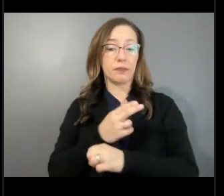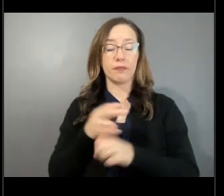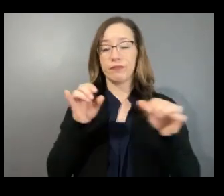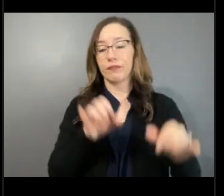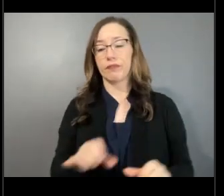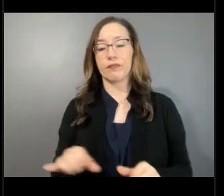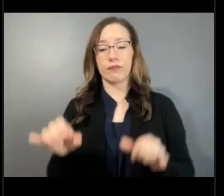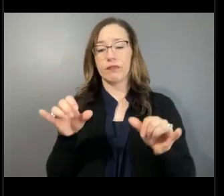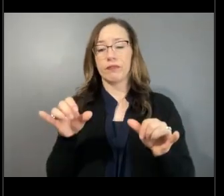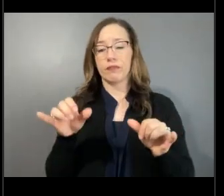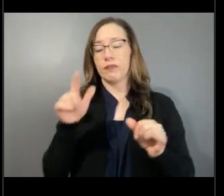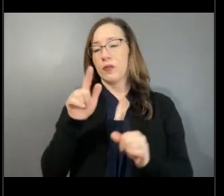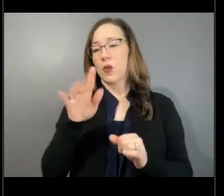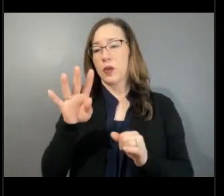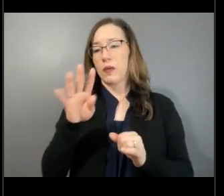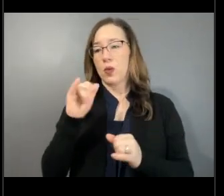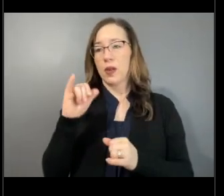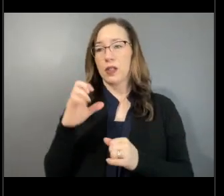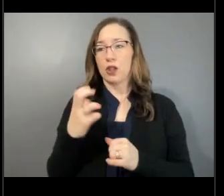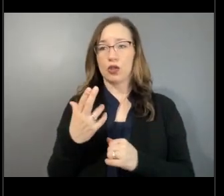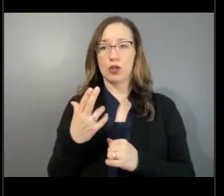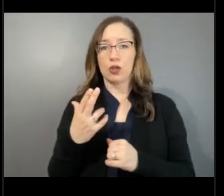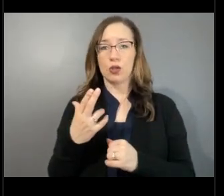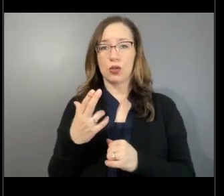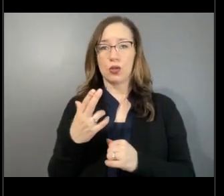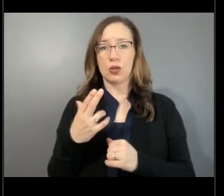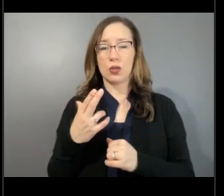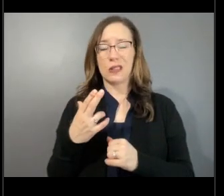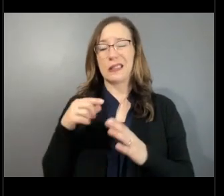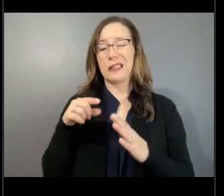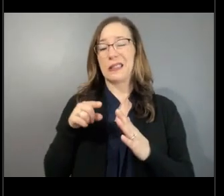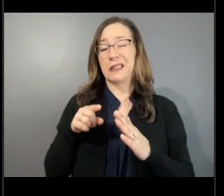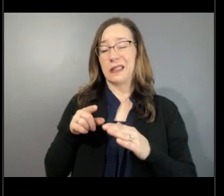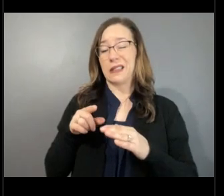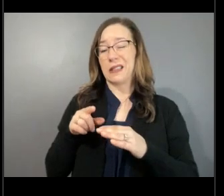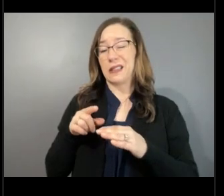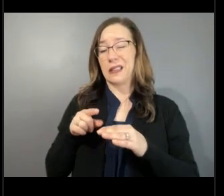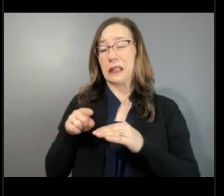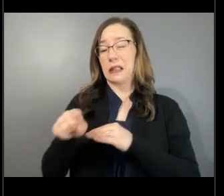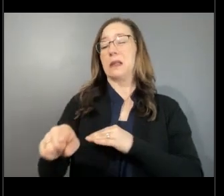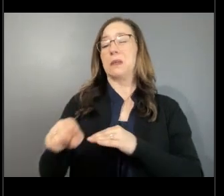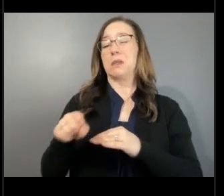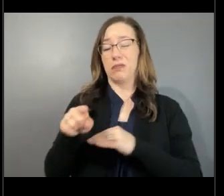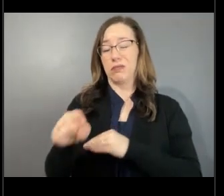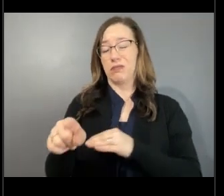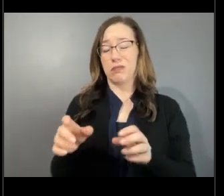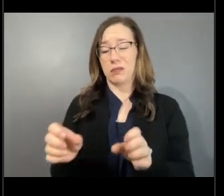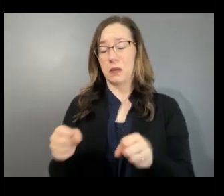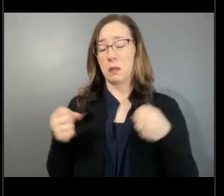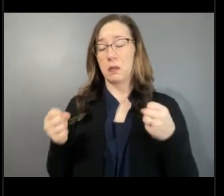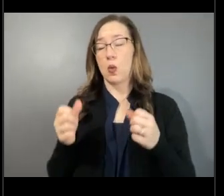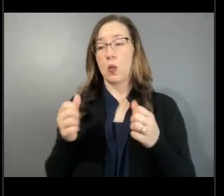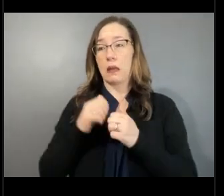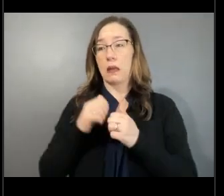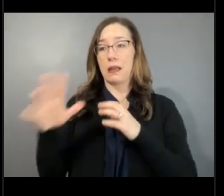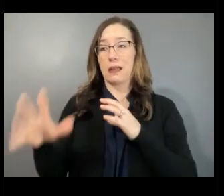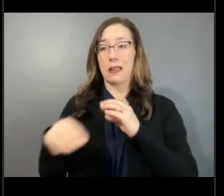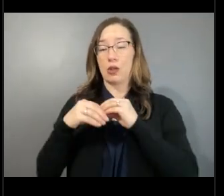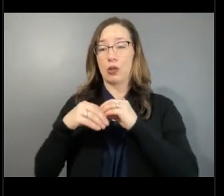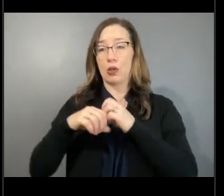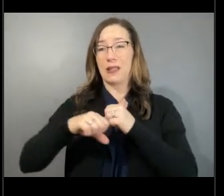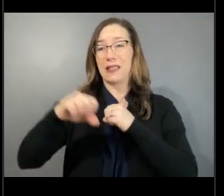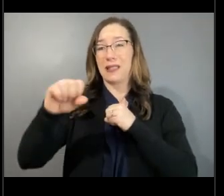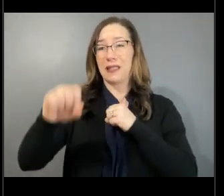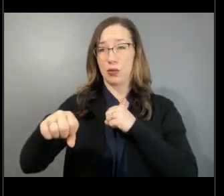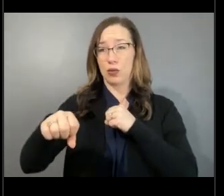standard 24-inch deep cabinet with an additional extension of